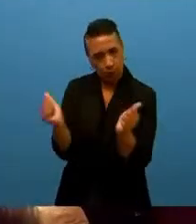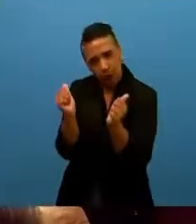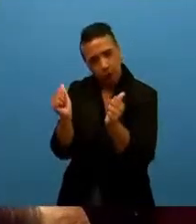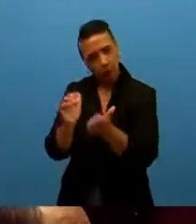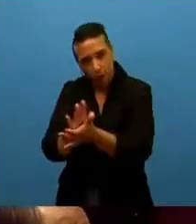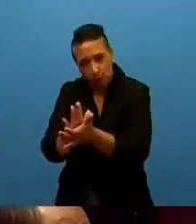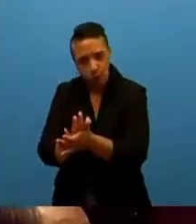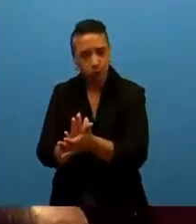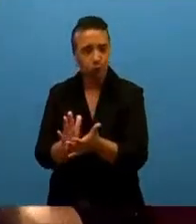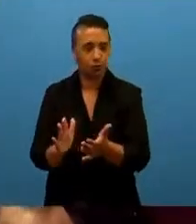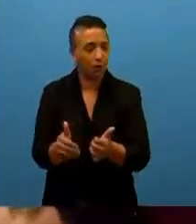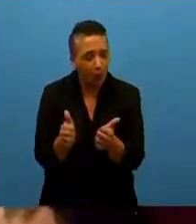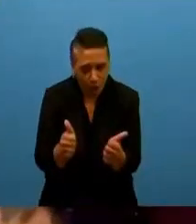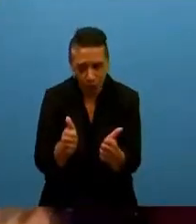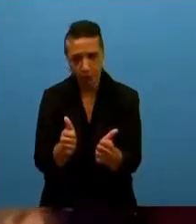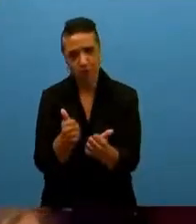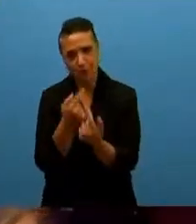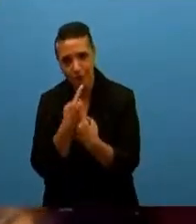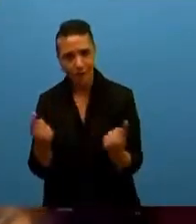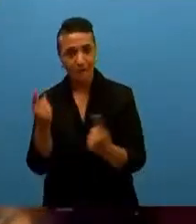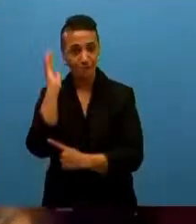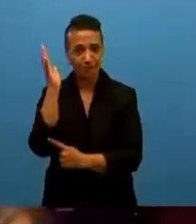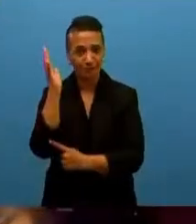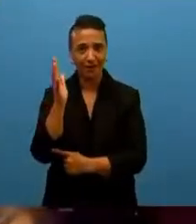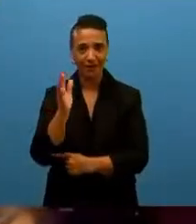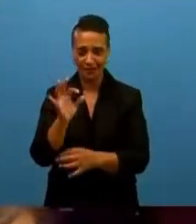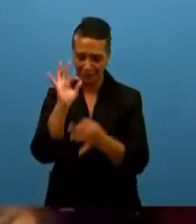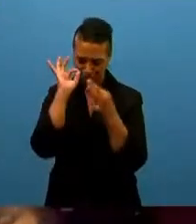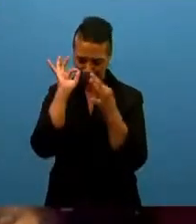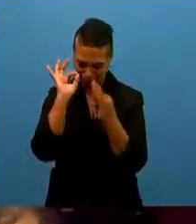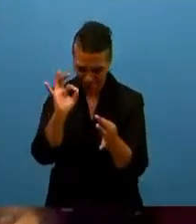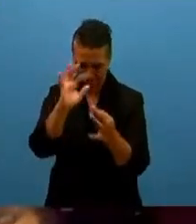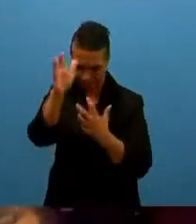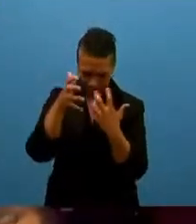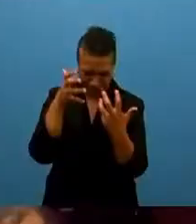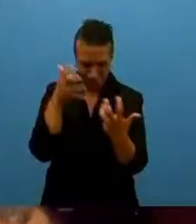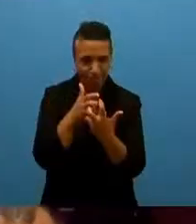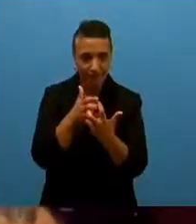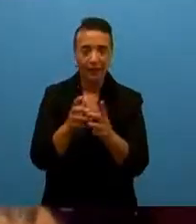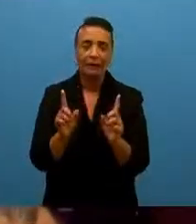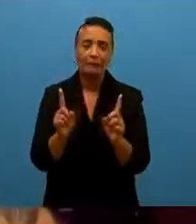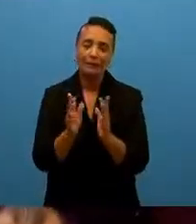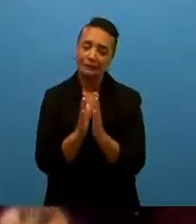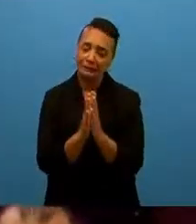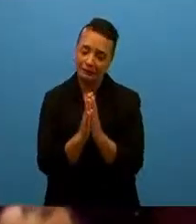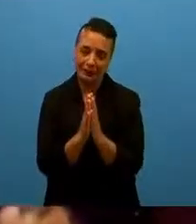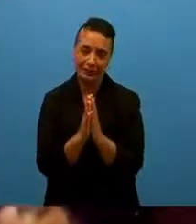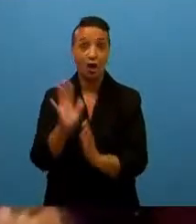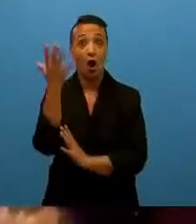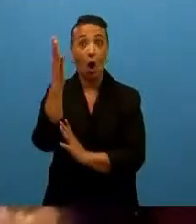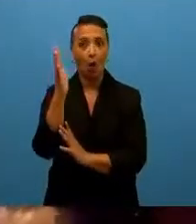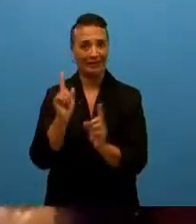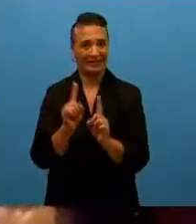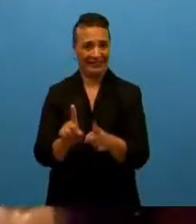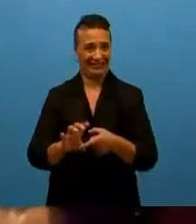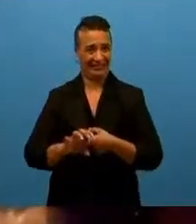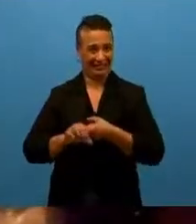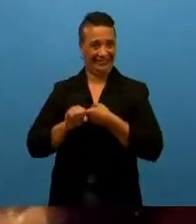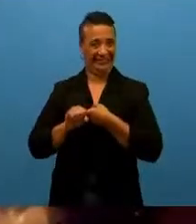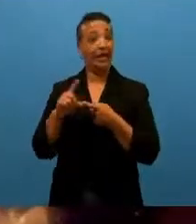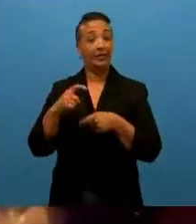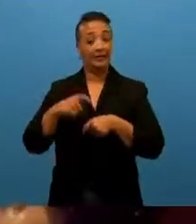the messaging hopefully landing on the right ears, but if we can withhold that, it would be